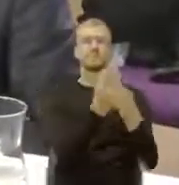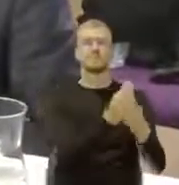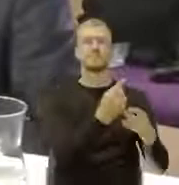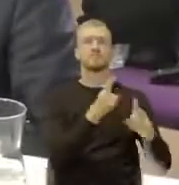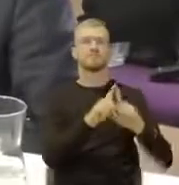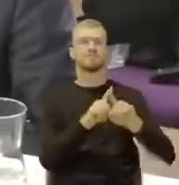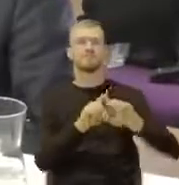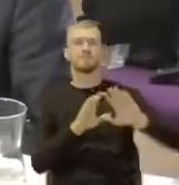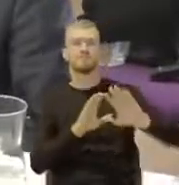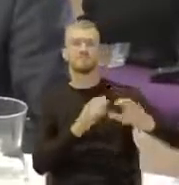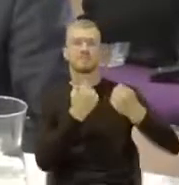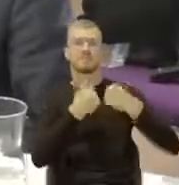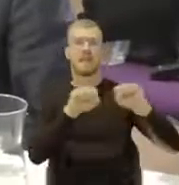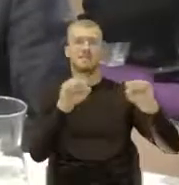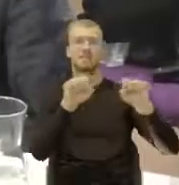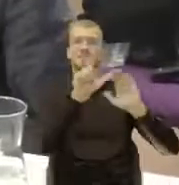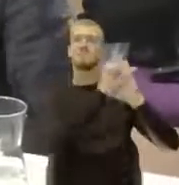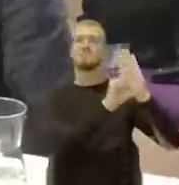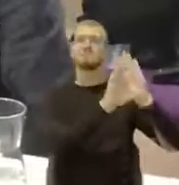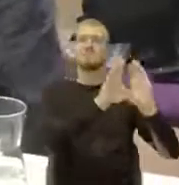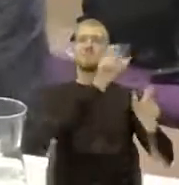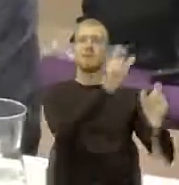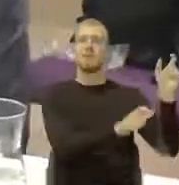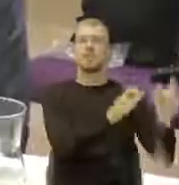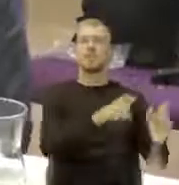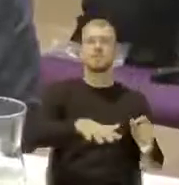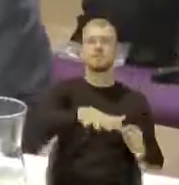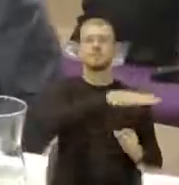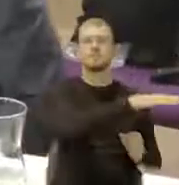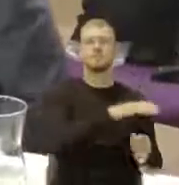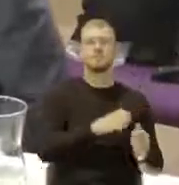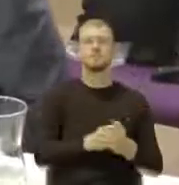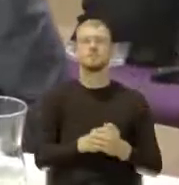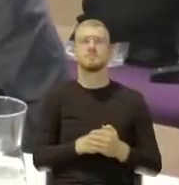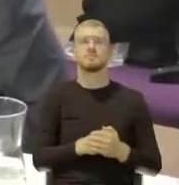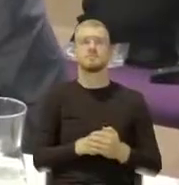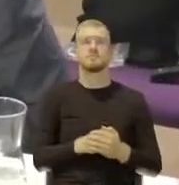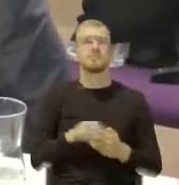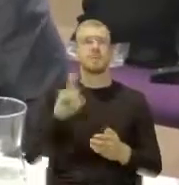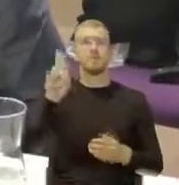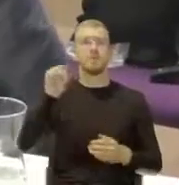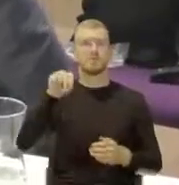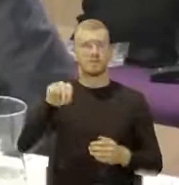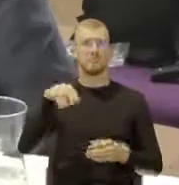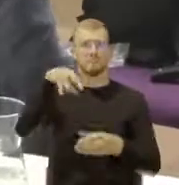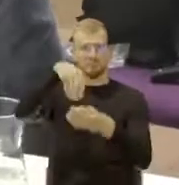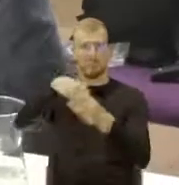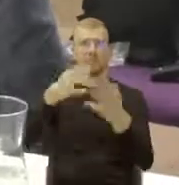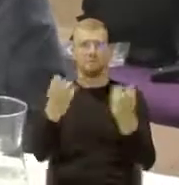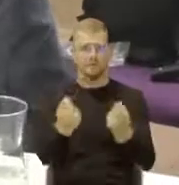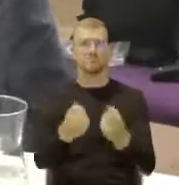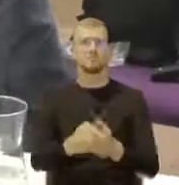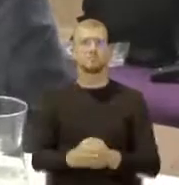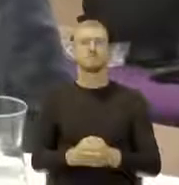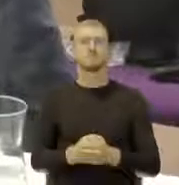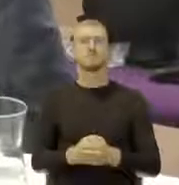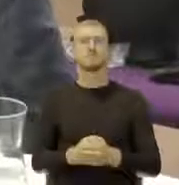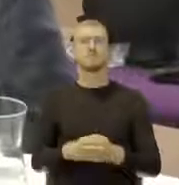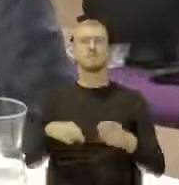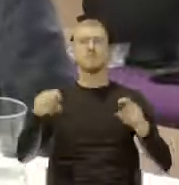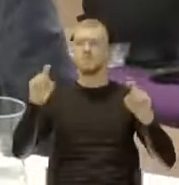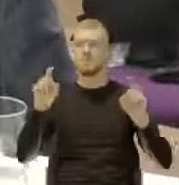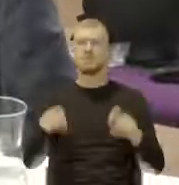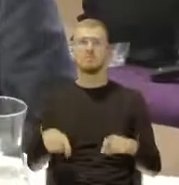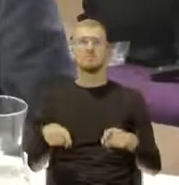by the UN, as well as by leading in the integration of a whole new set of generation of essential rights.